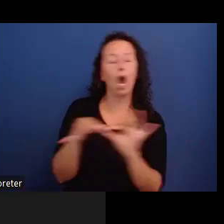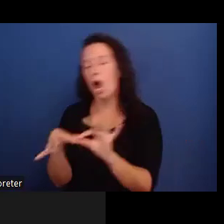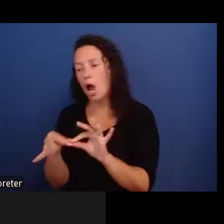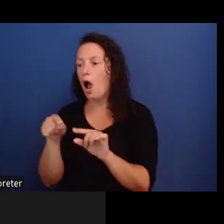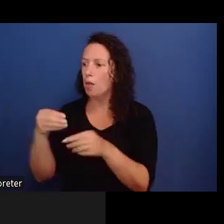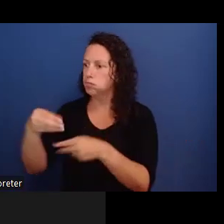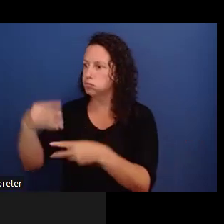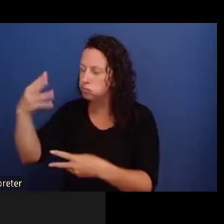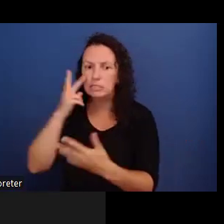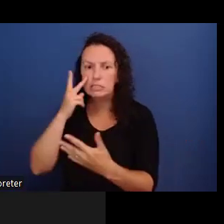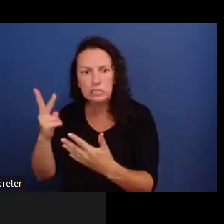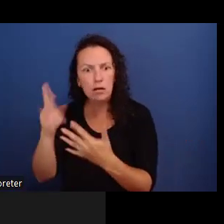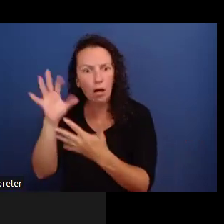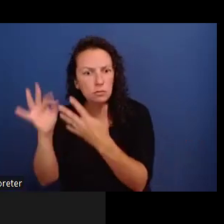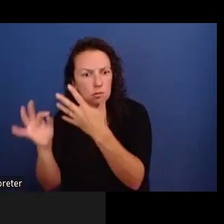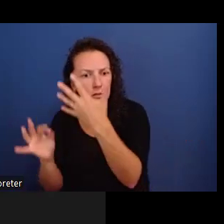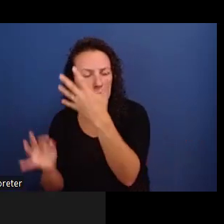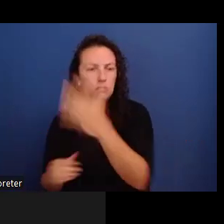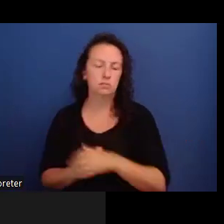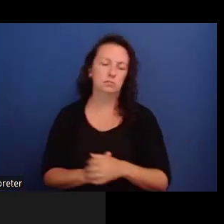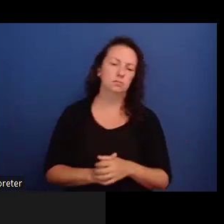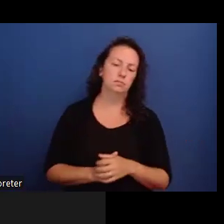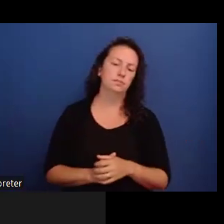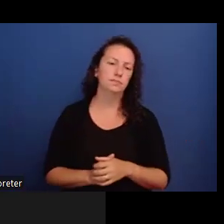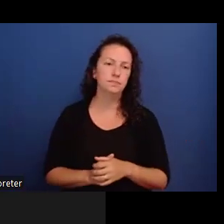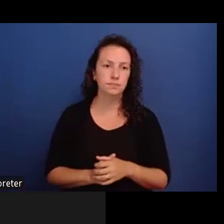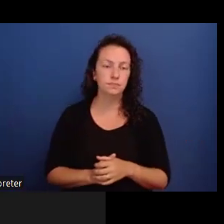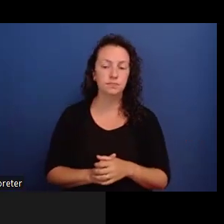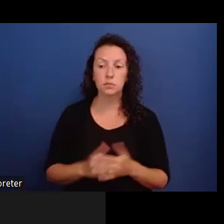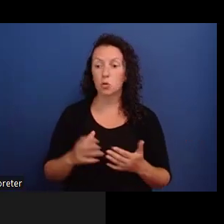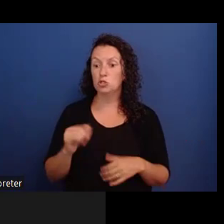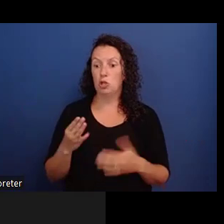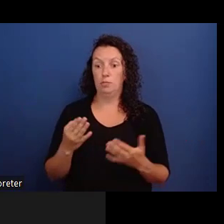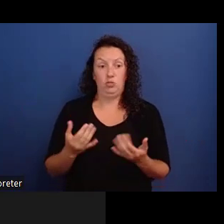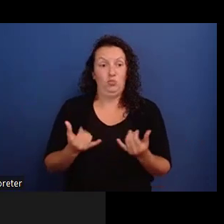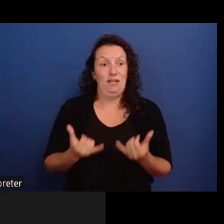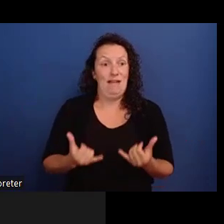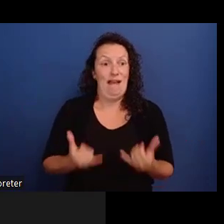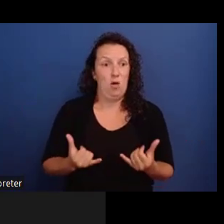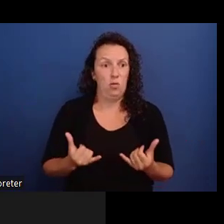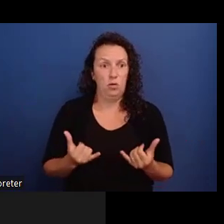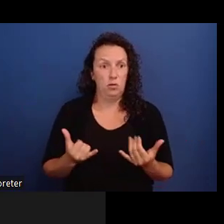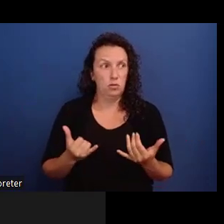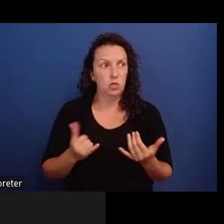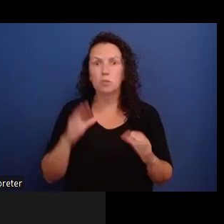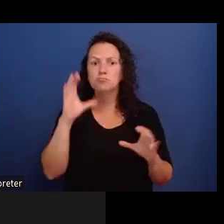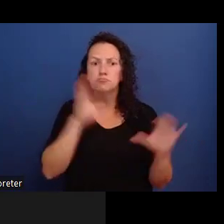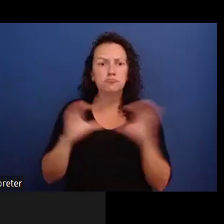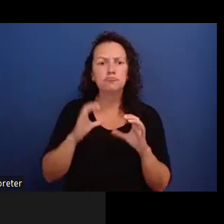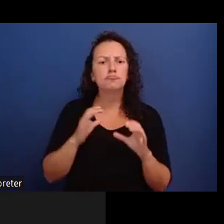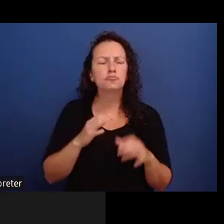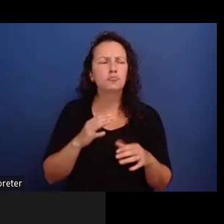jobs like right now? Um, there's a button there that says find a job, and you can do